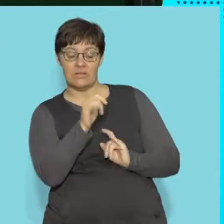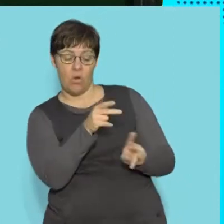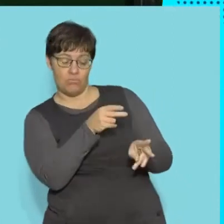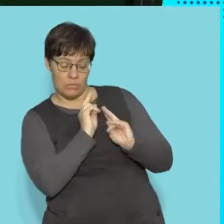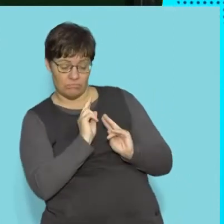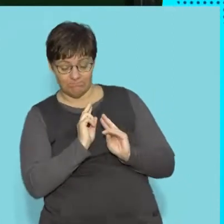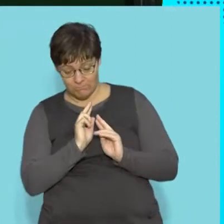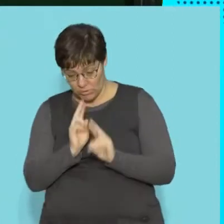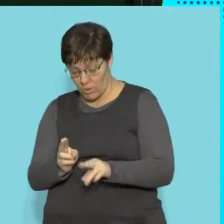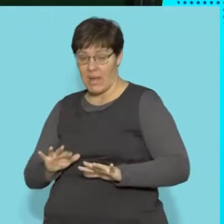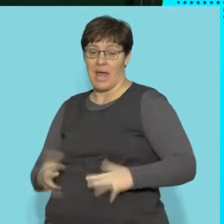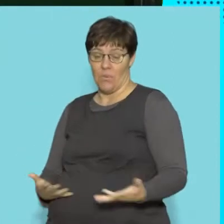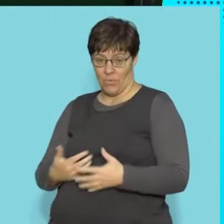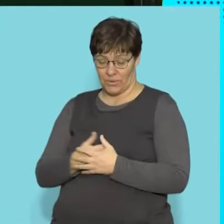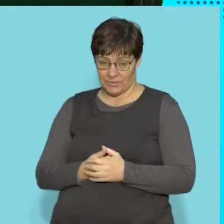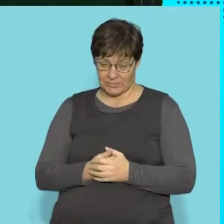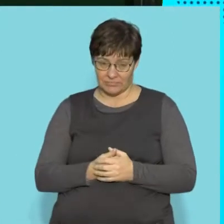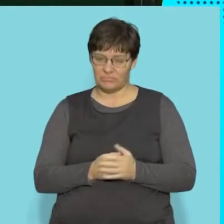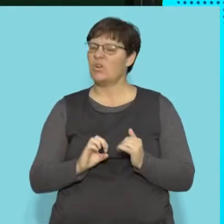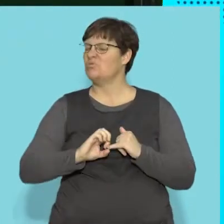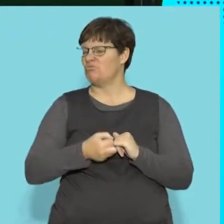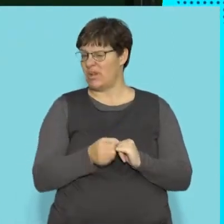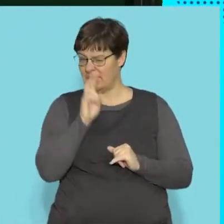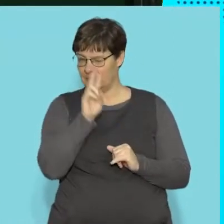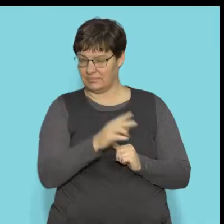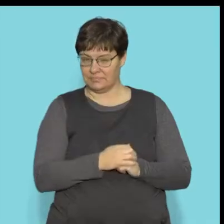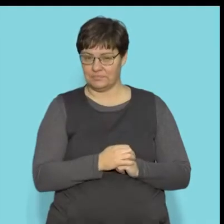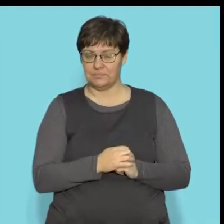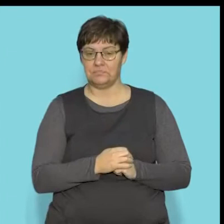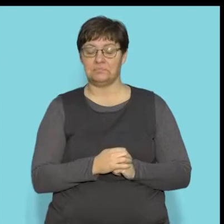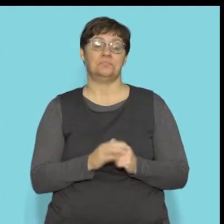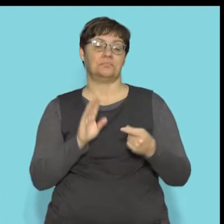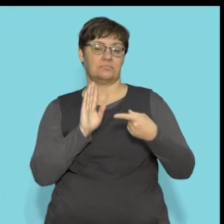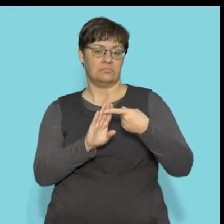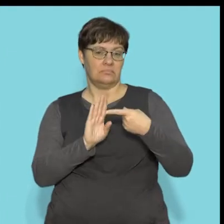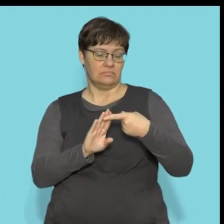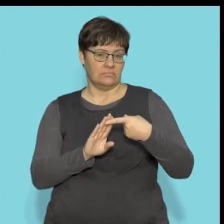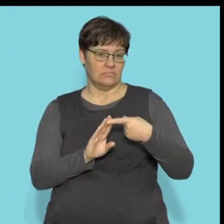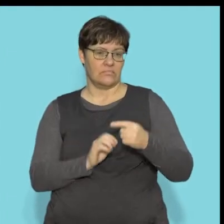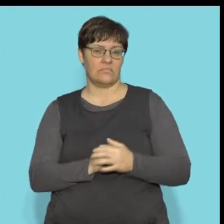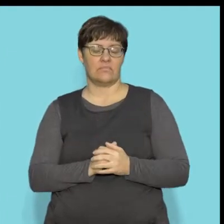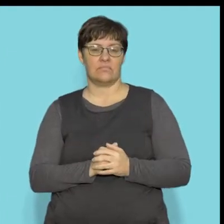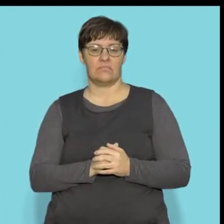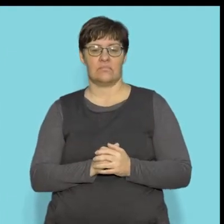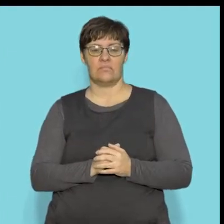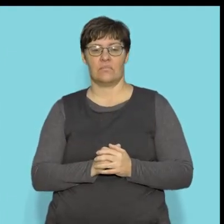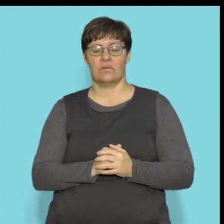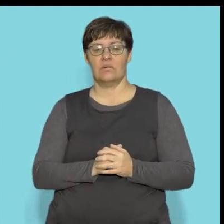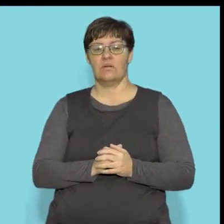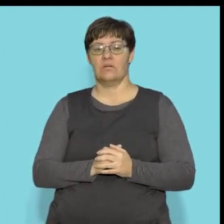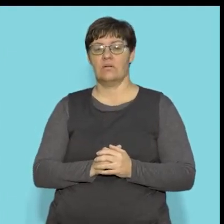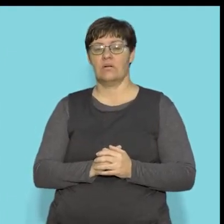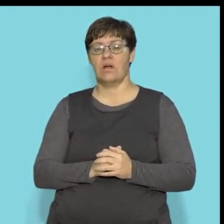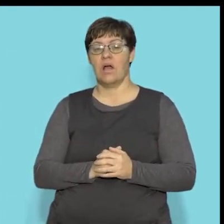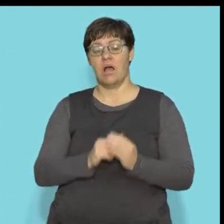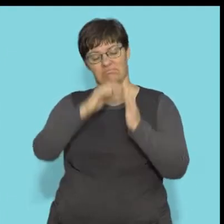response questions. So let's give one a try, shall we? This first one is one that gives us